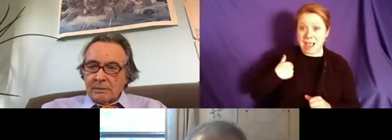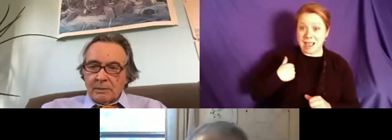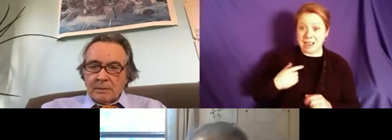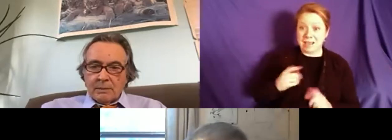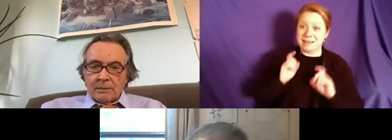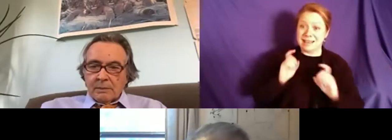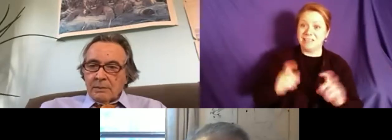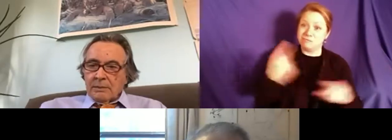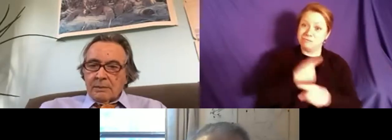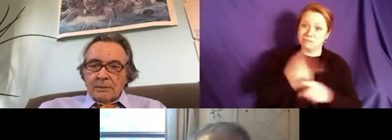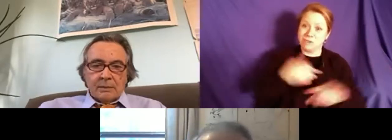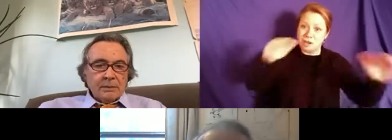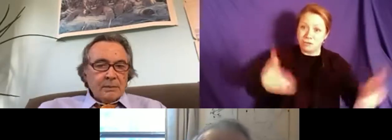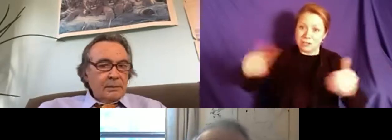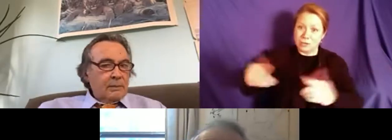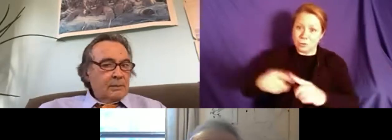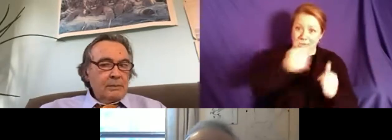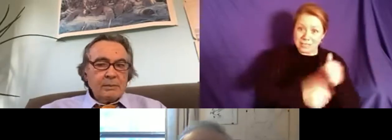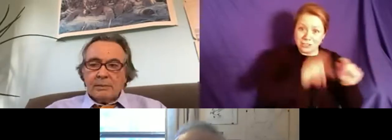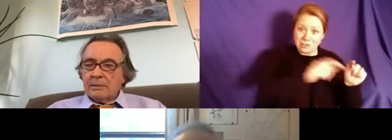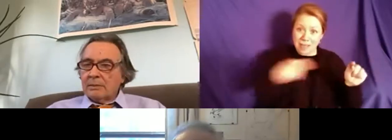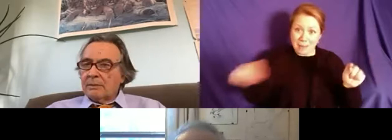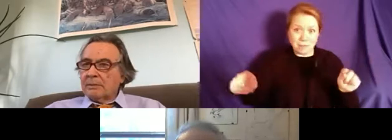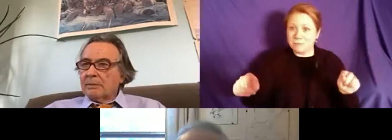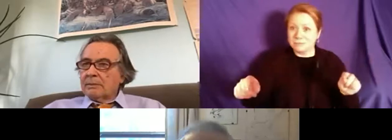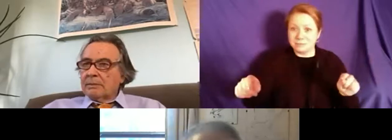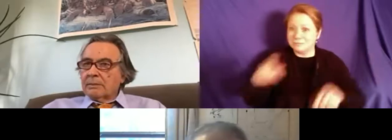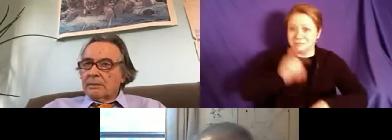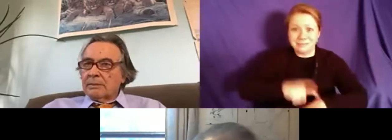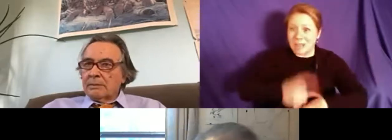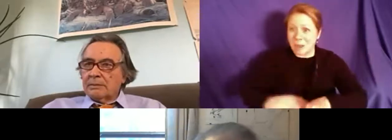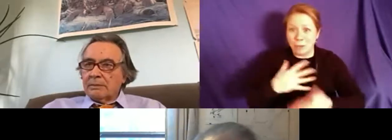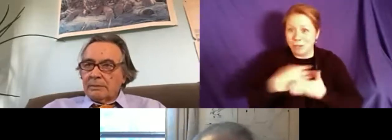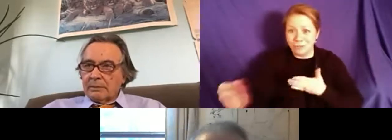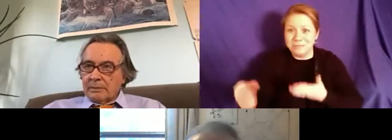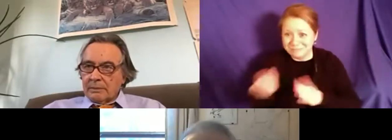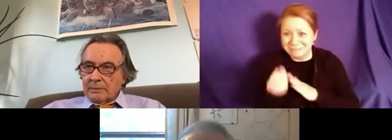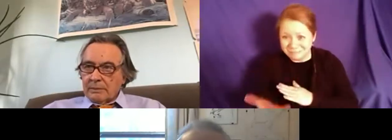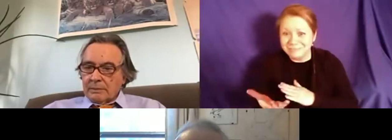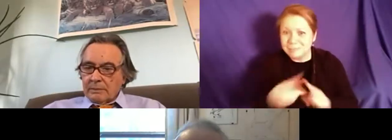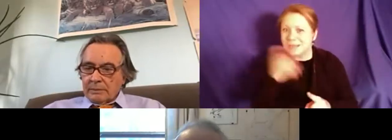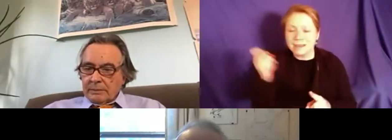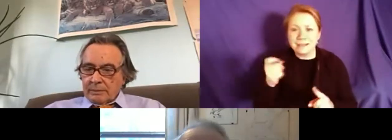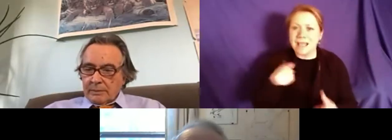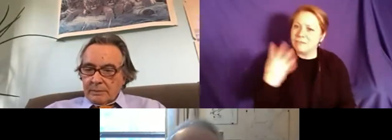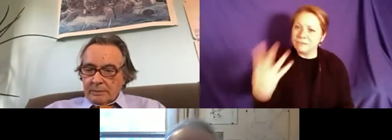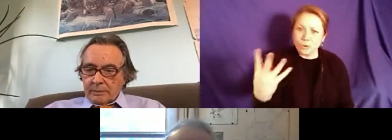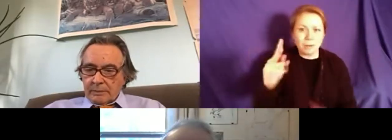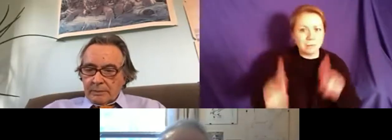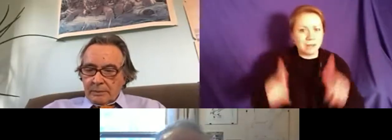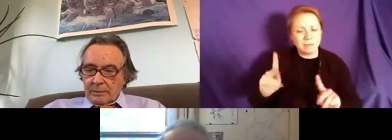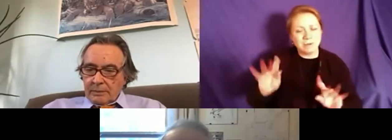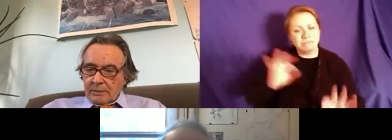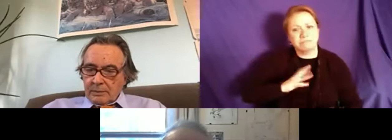our panelists, we would not have time for anything else, because we have four people who have